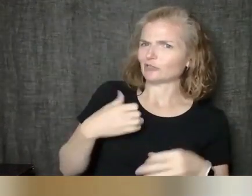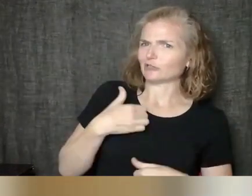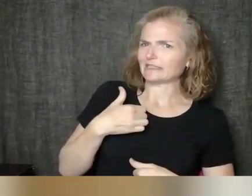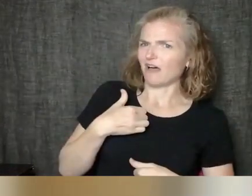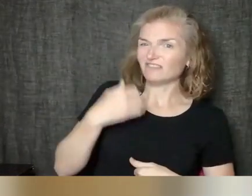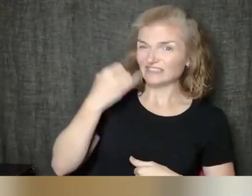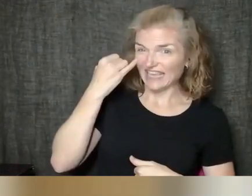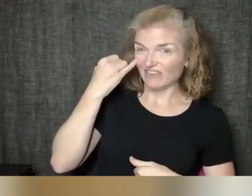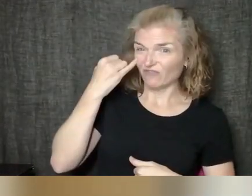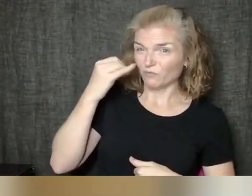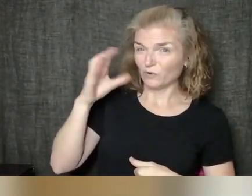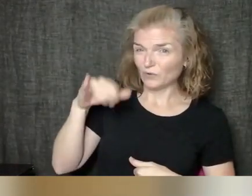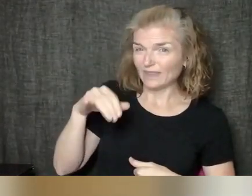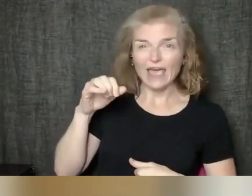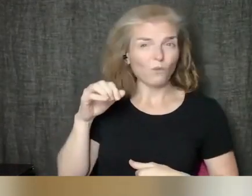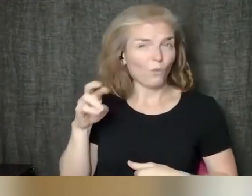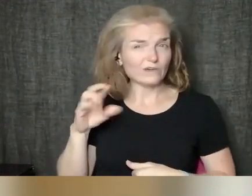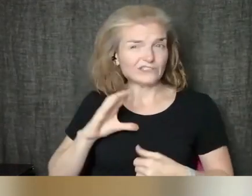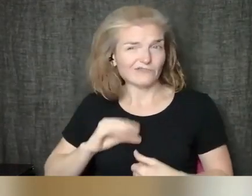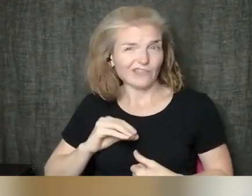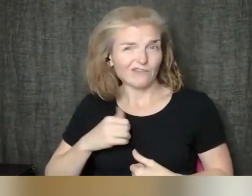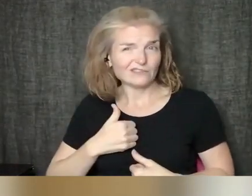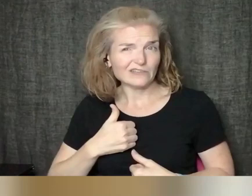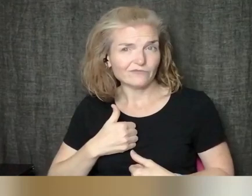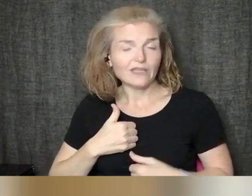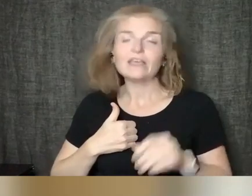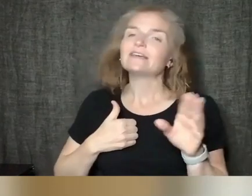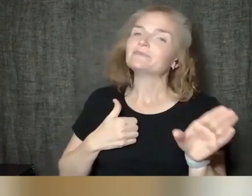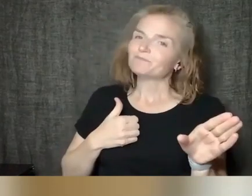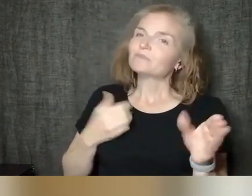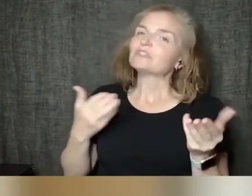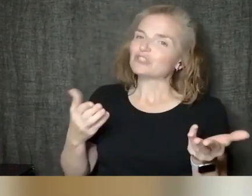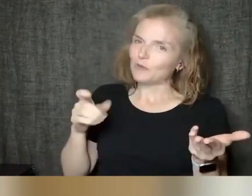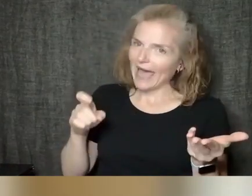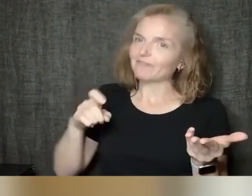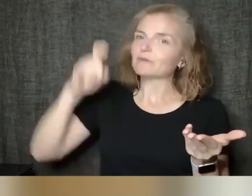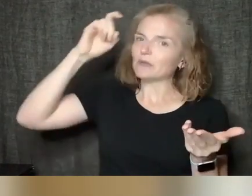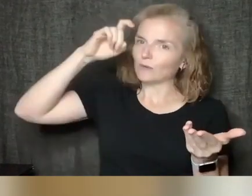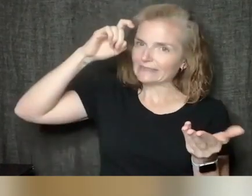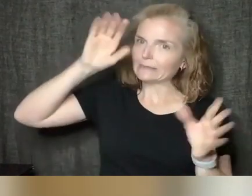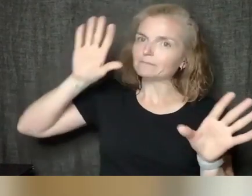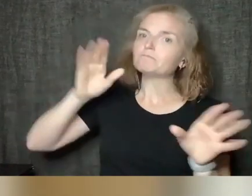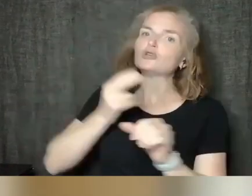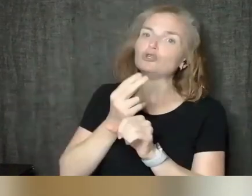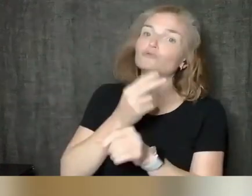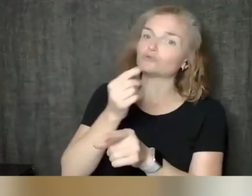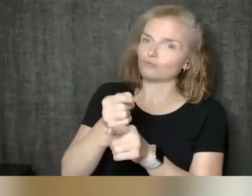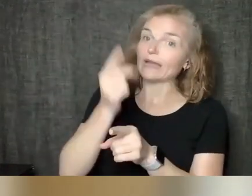We have to do so in the context of wisdom and right view and understanding.